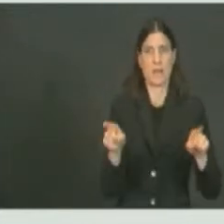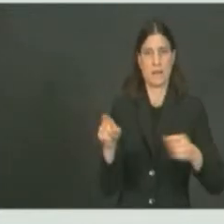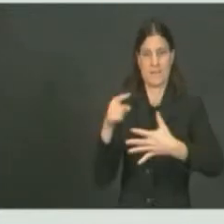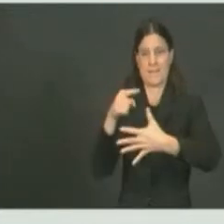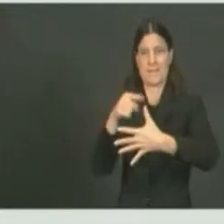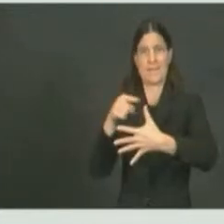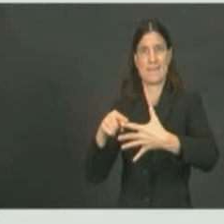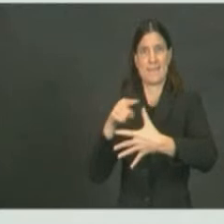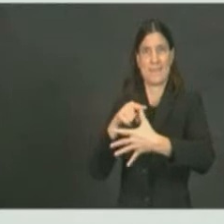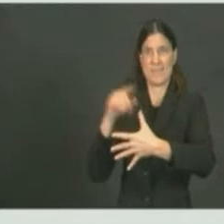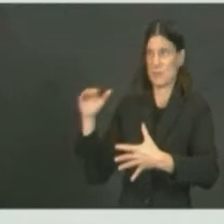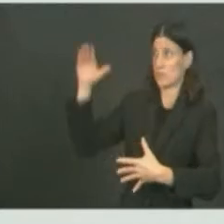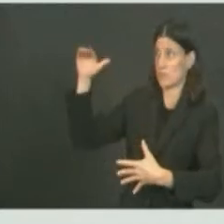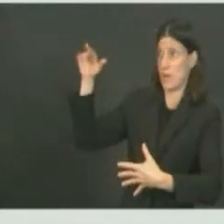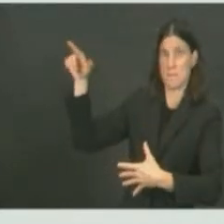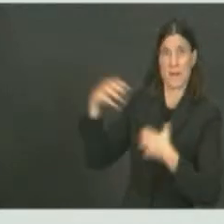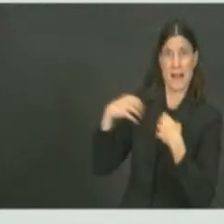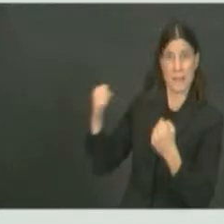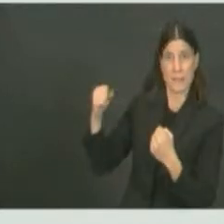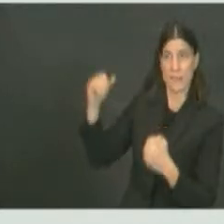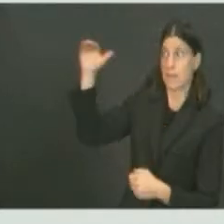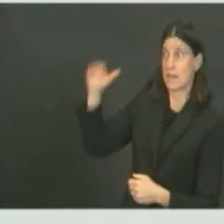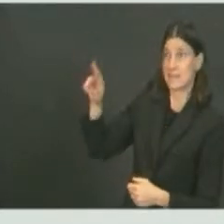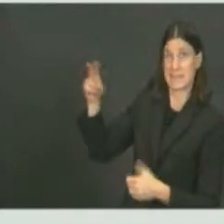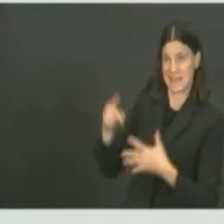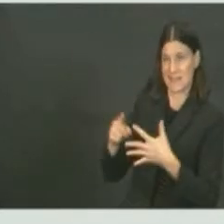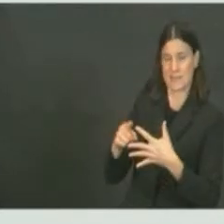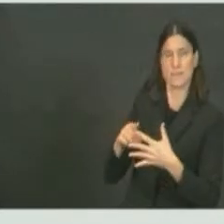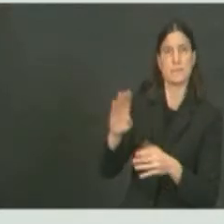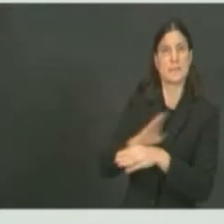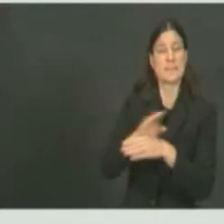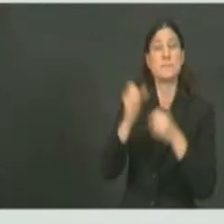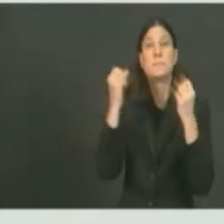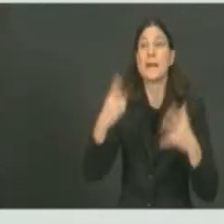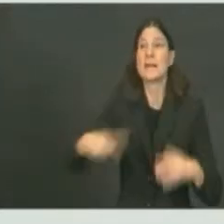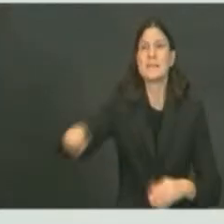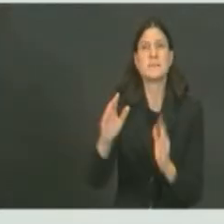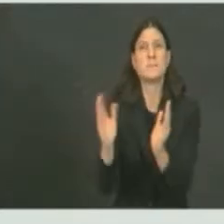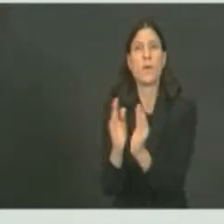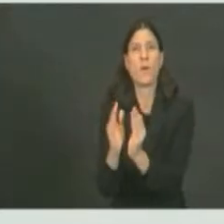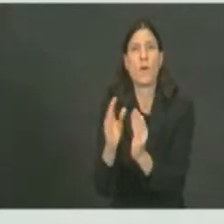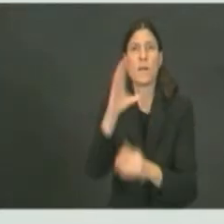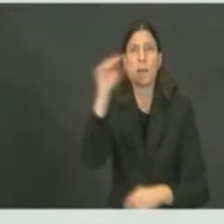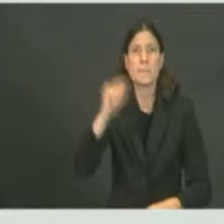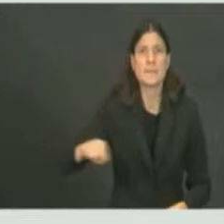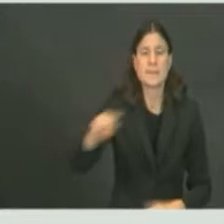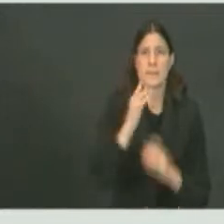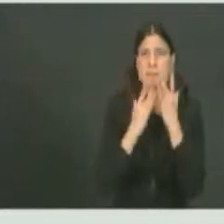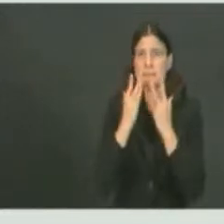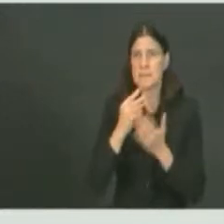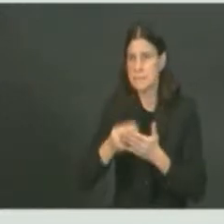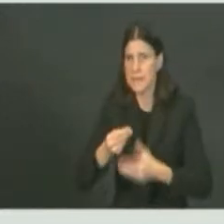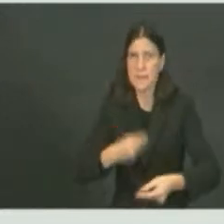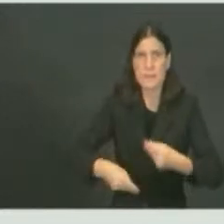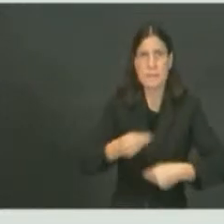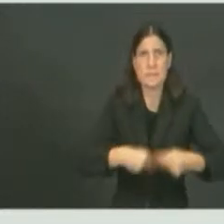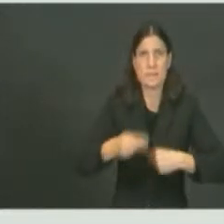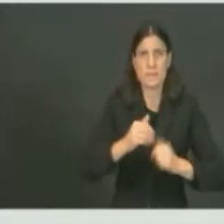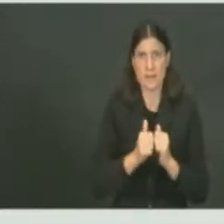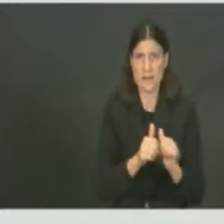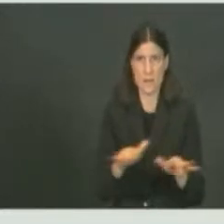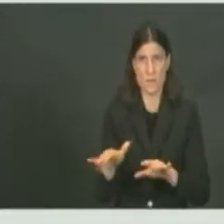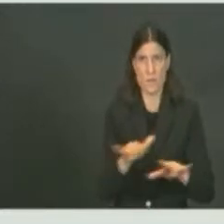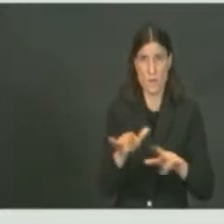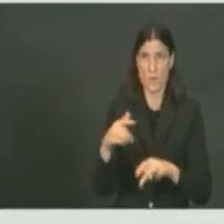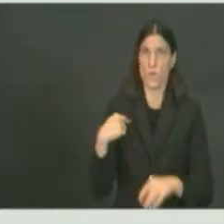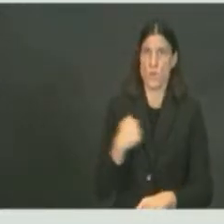businesses on the brink, and a public health crisis, and often their intention. So we've put money out to business and